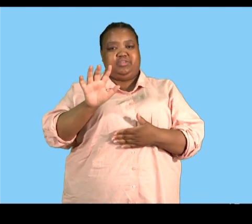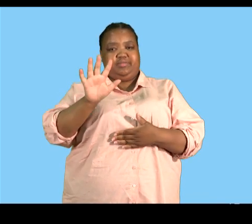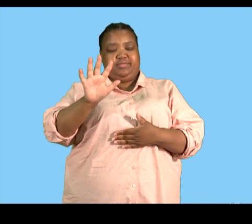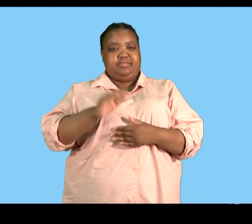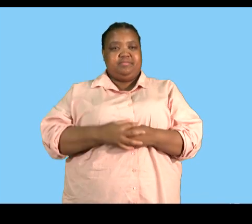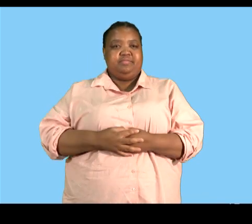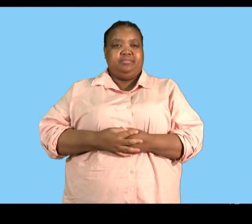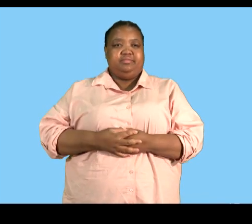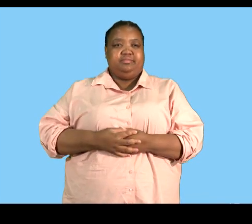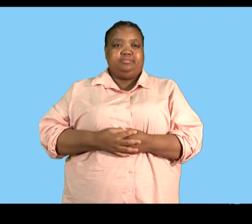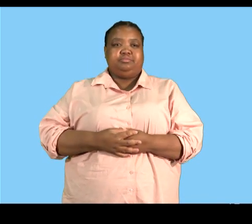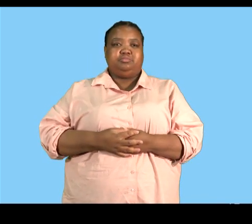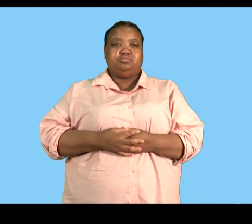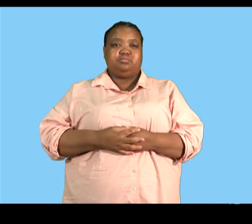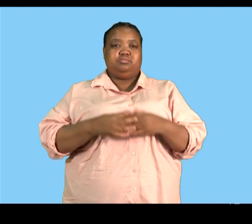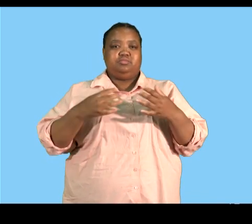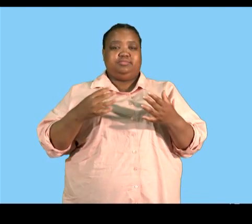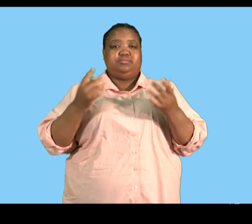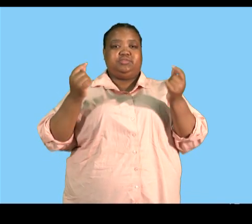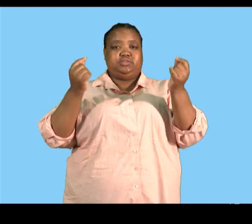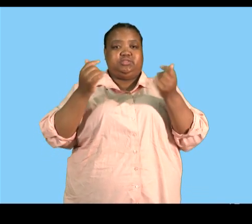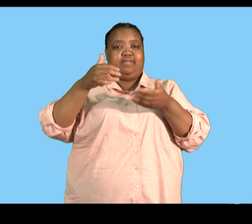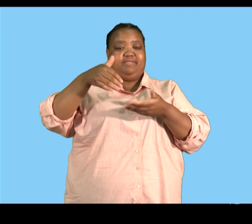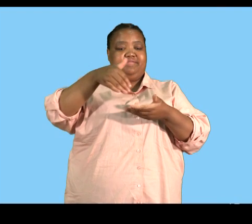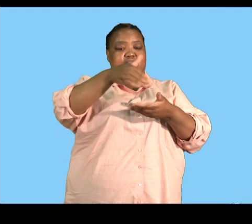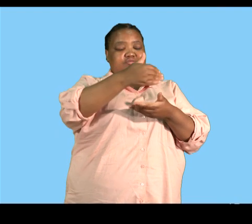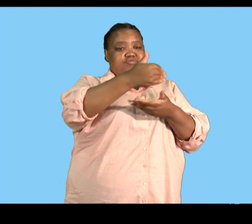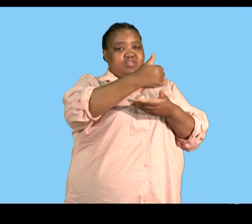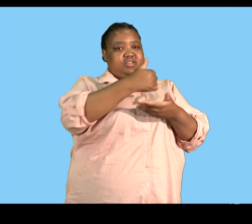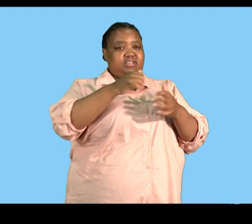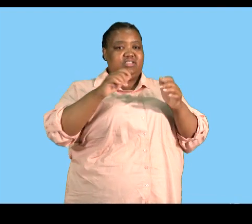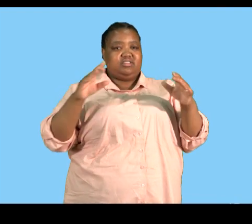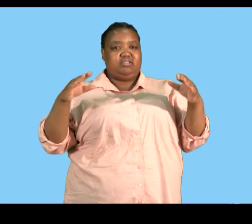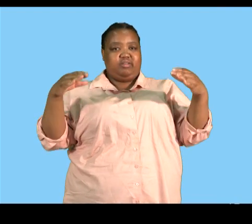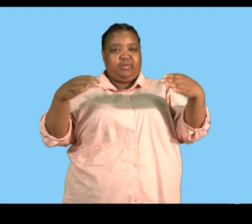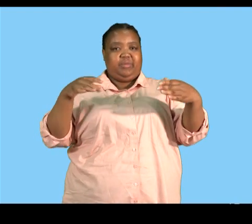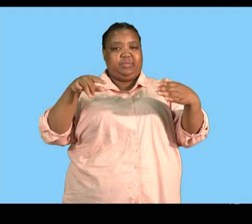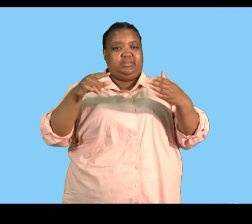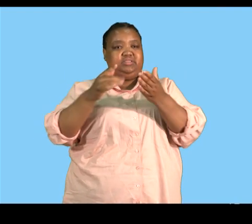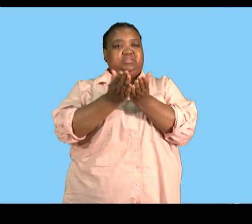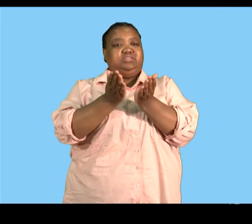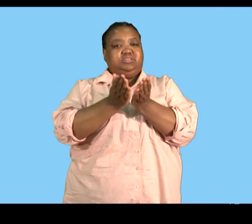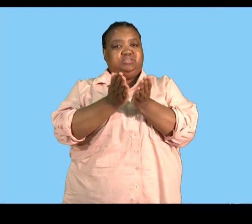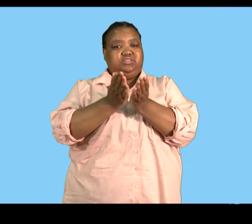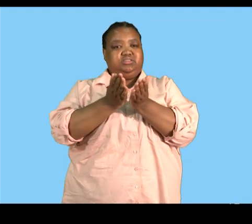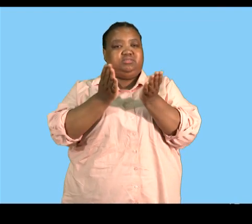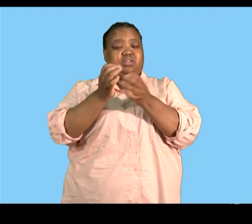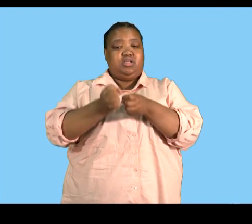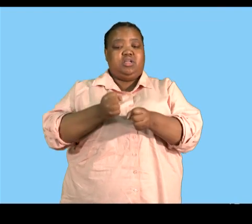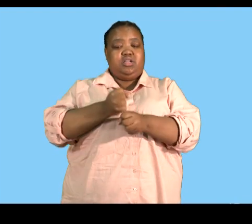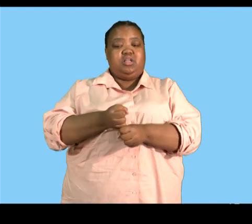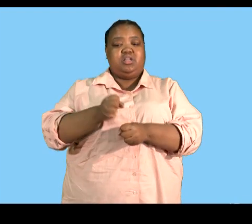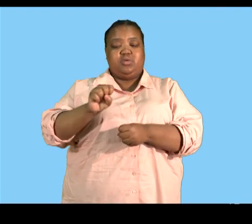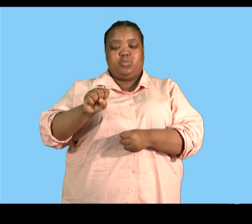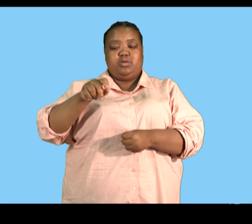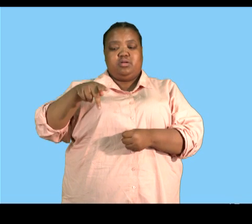5. Now, the fundraising committee of a school is planning their annual spring